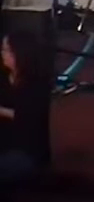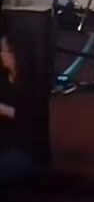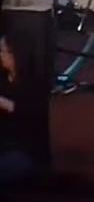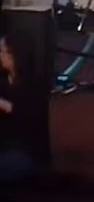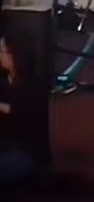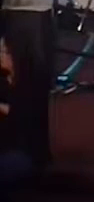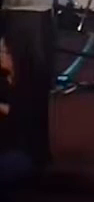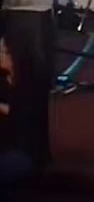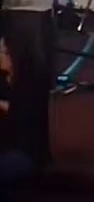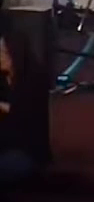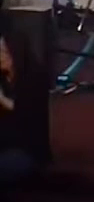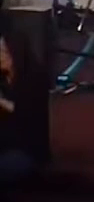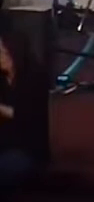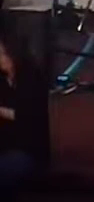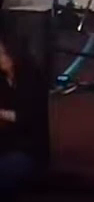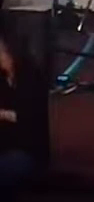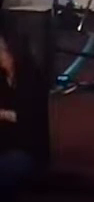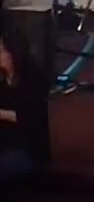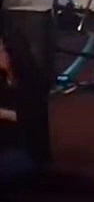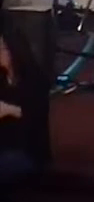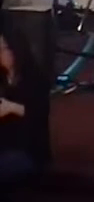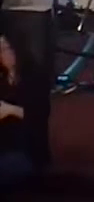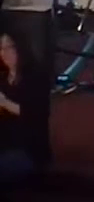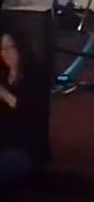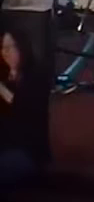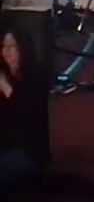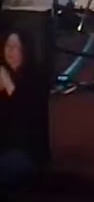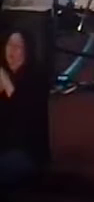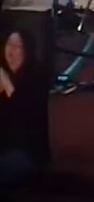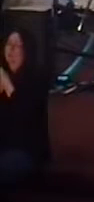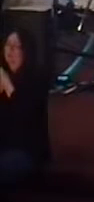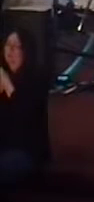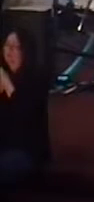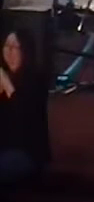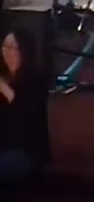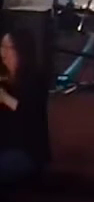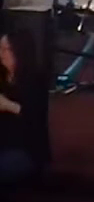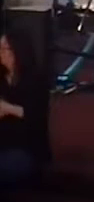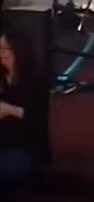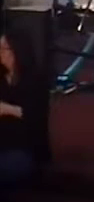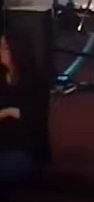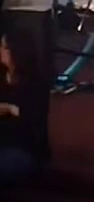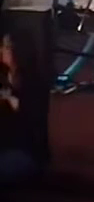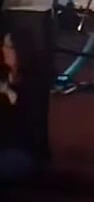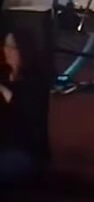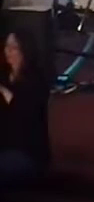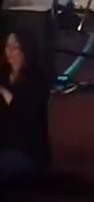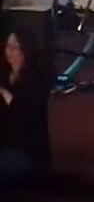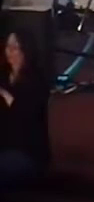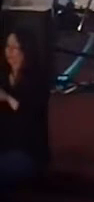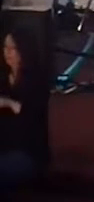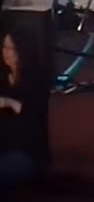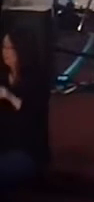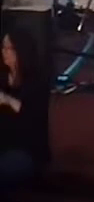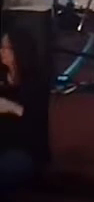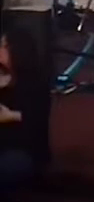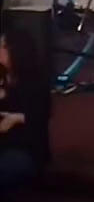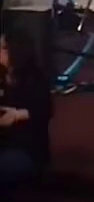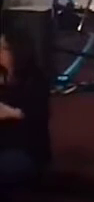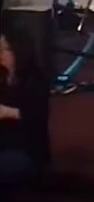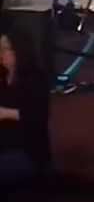no longer feel supported. You no longer feel valuable. You no longer feel like people actually appreciate what